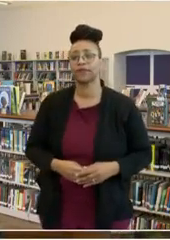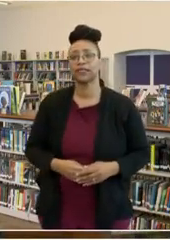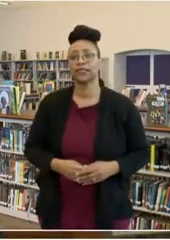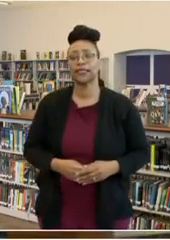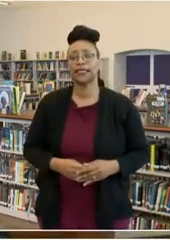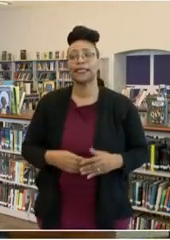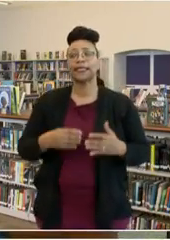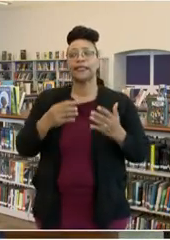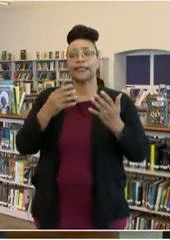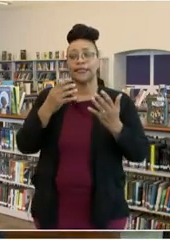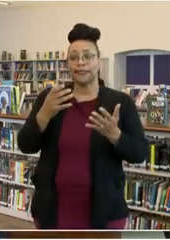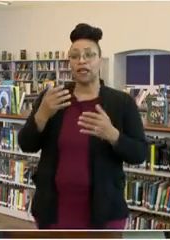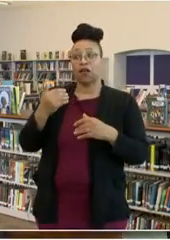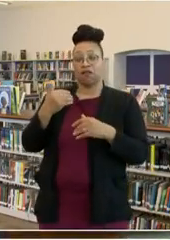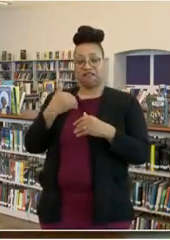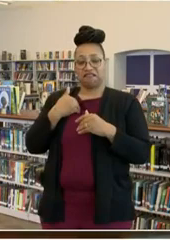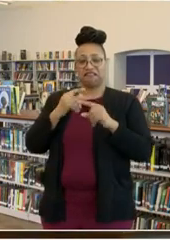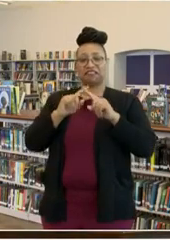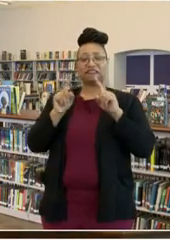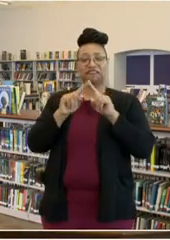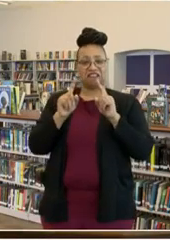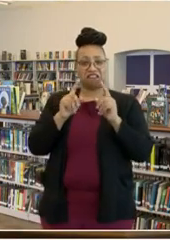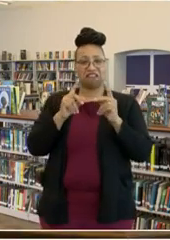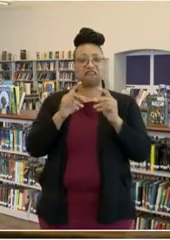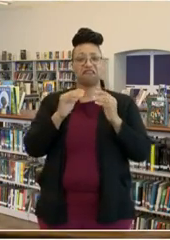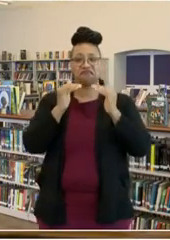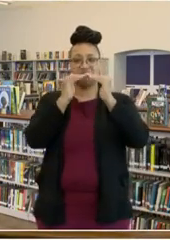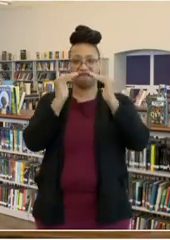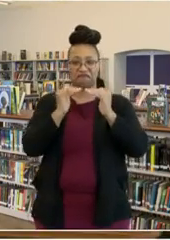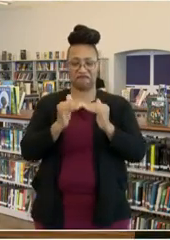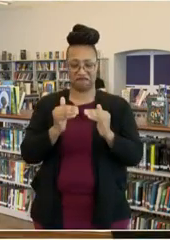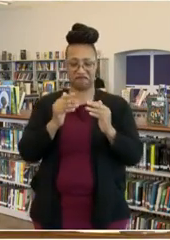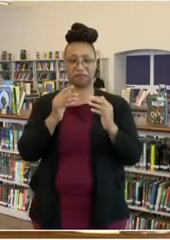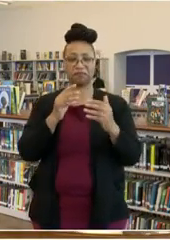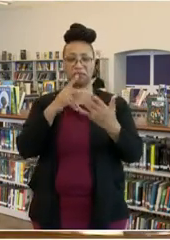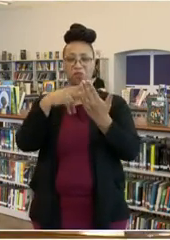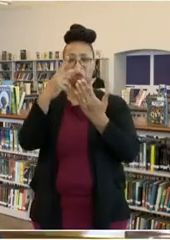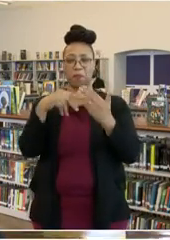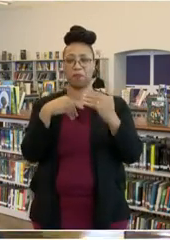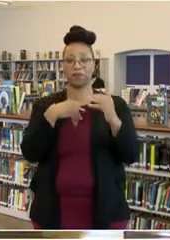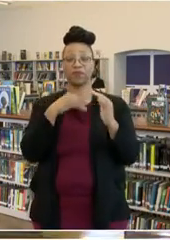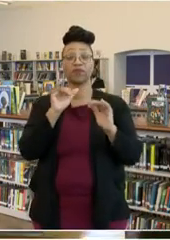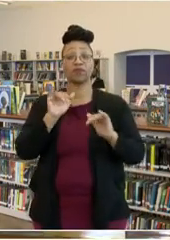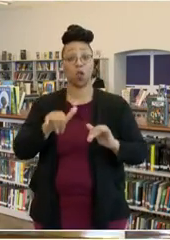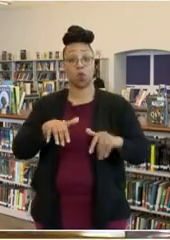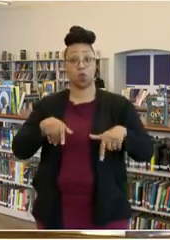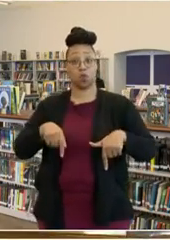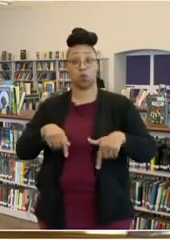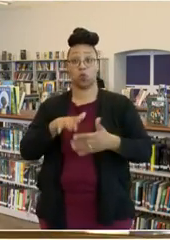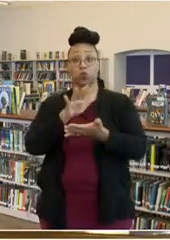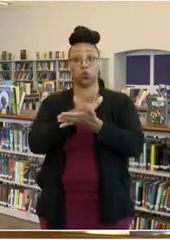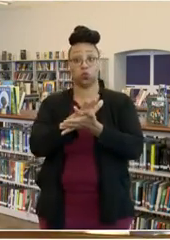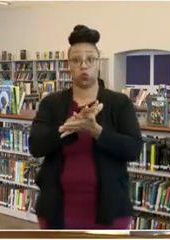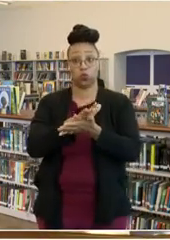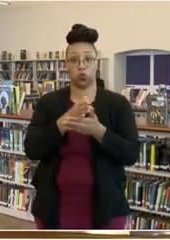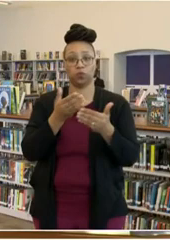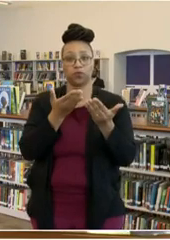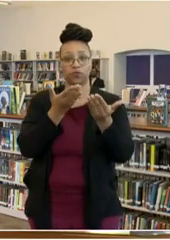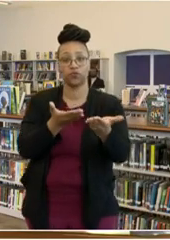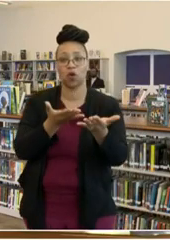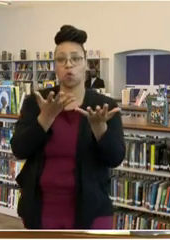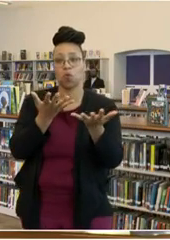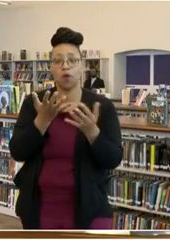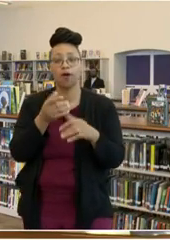of supports. And so what we have schools do, and their tools to assist with this, is monitor regularly where students